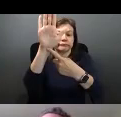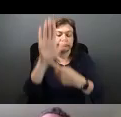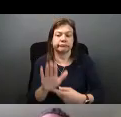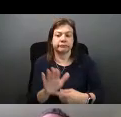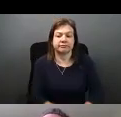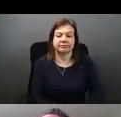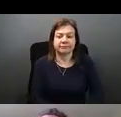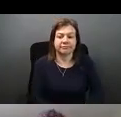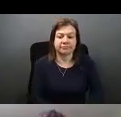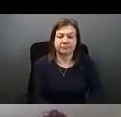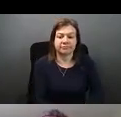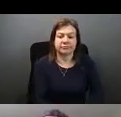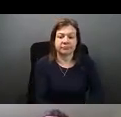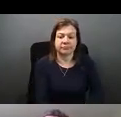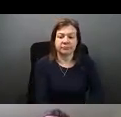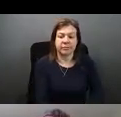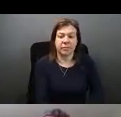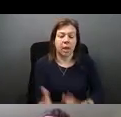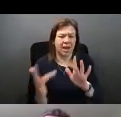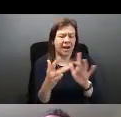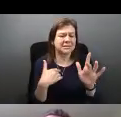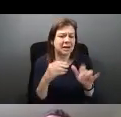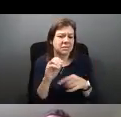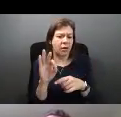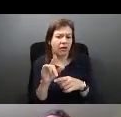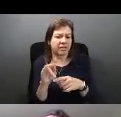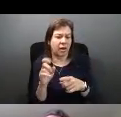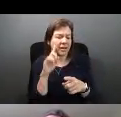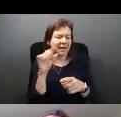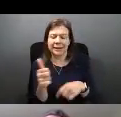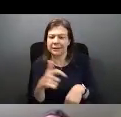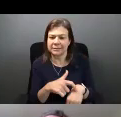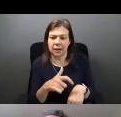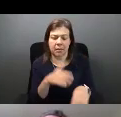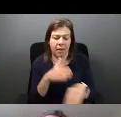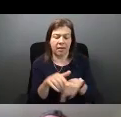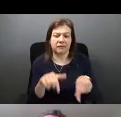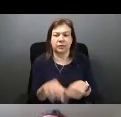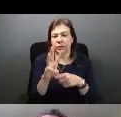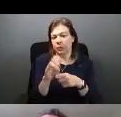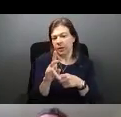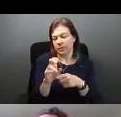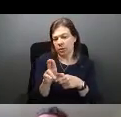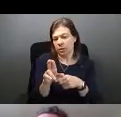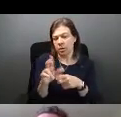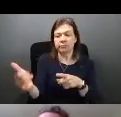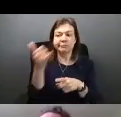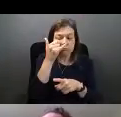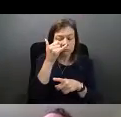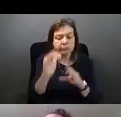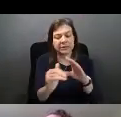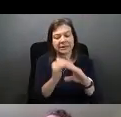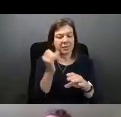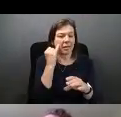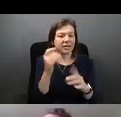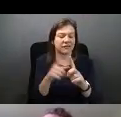panel. Contact me separately at any time after the webinar by phone or email if you